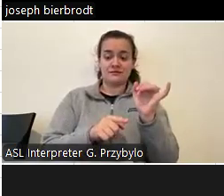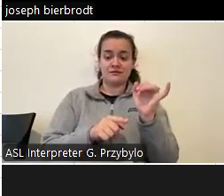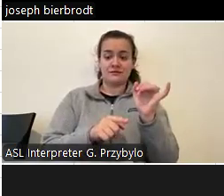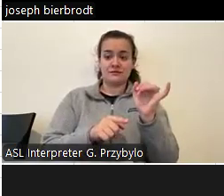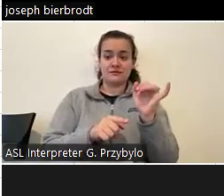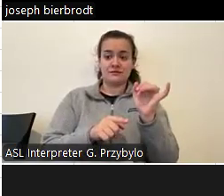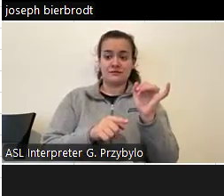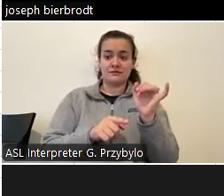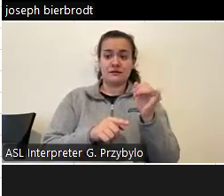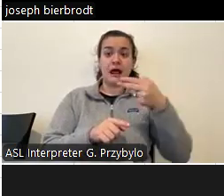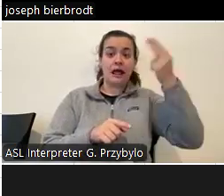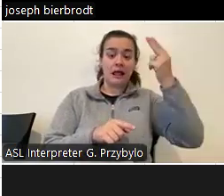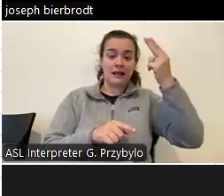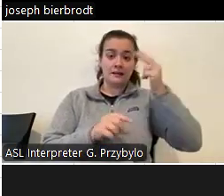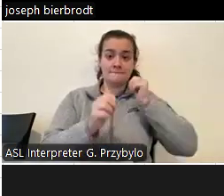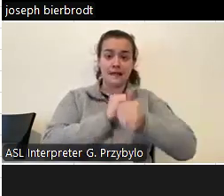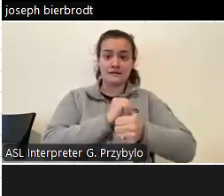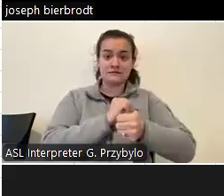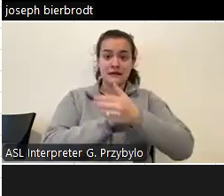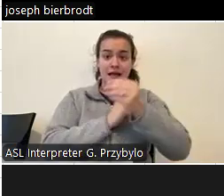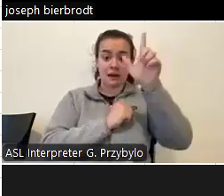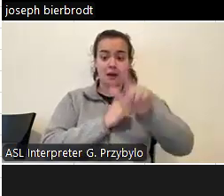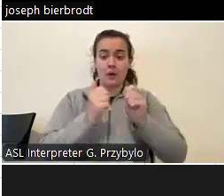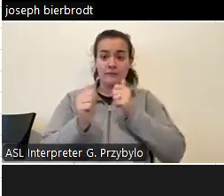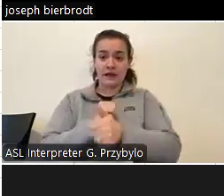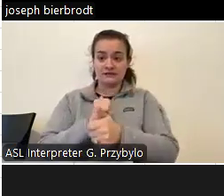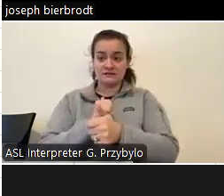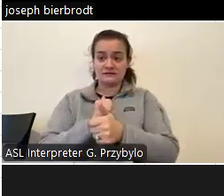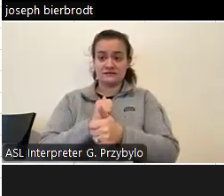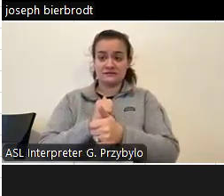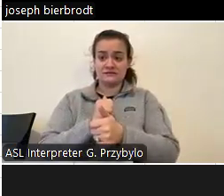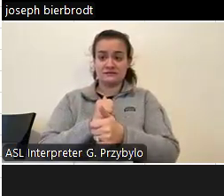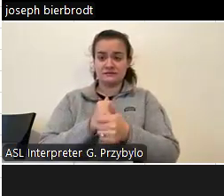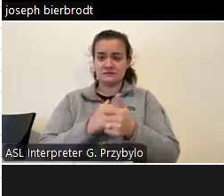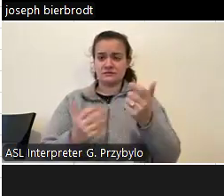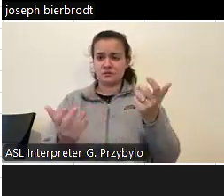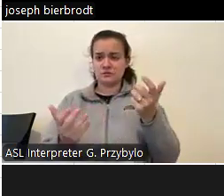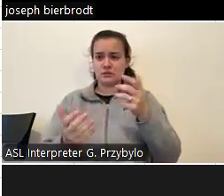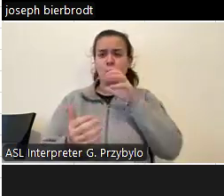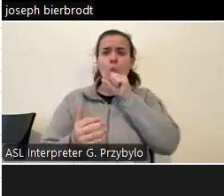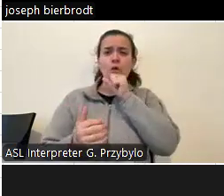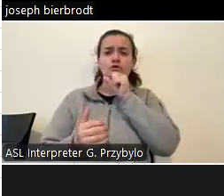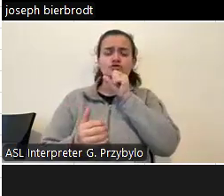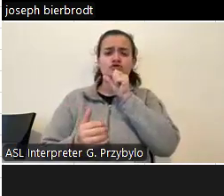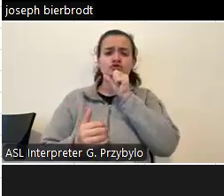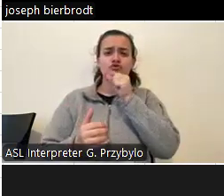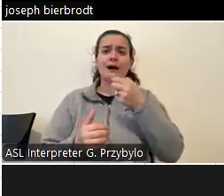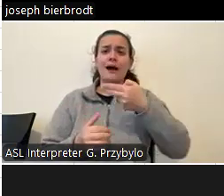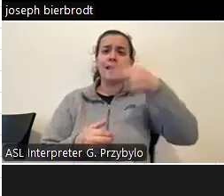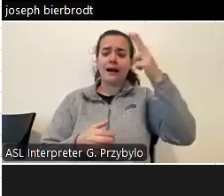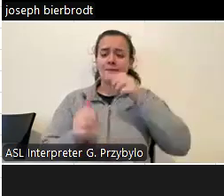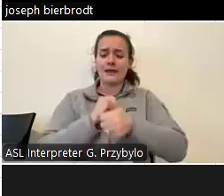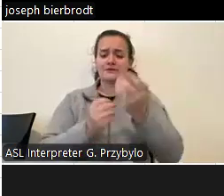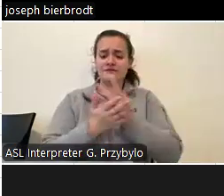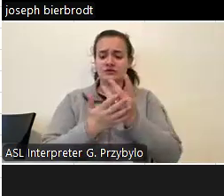high pass and a low pass. So I guess what is that? Orange colored one here is my high pass filter, and the other one is